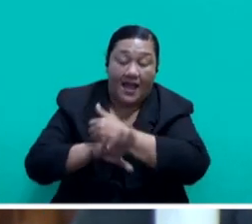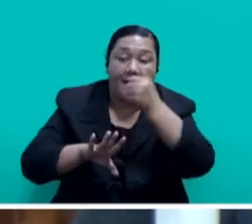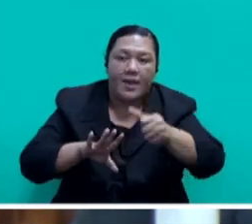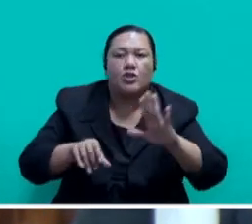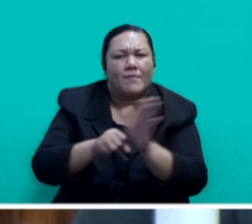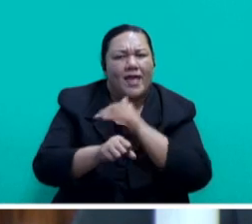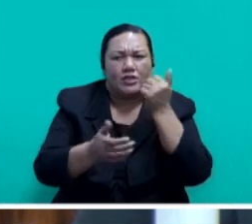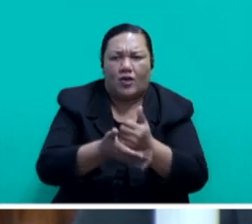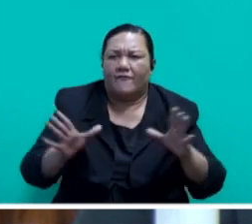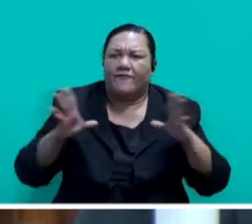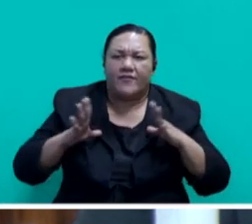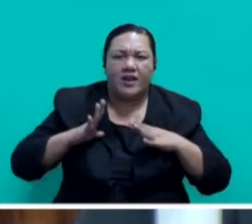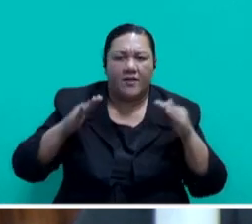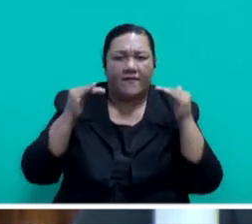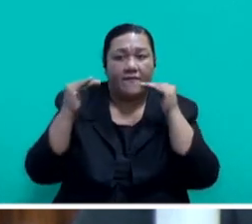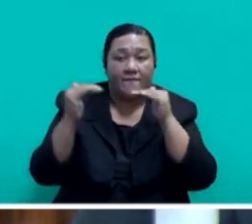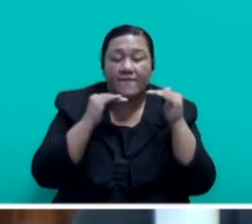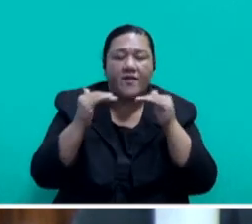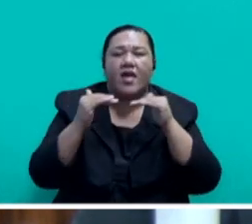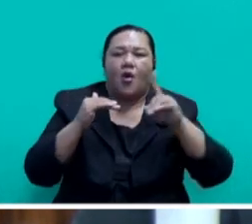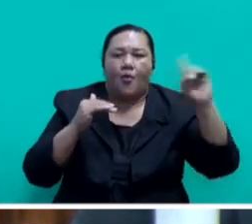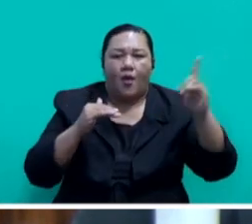and fair municipal elections.